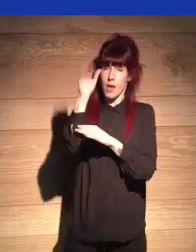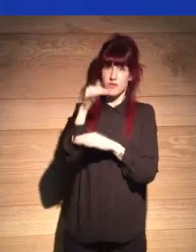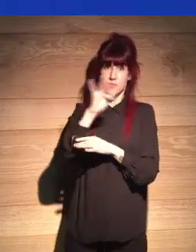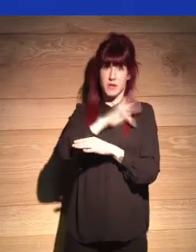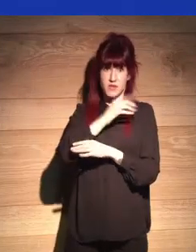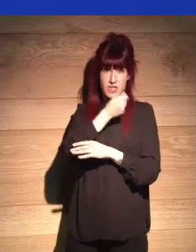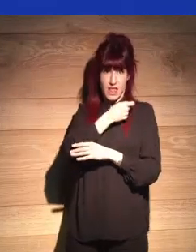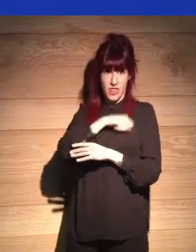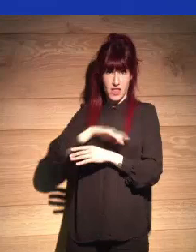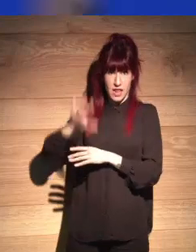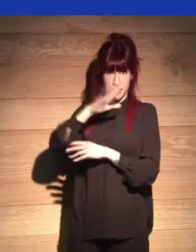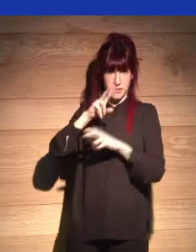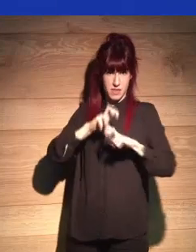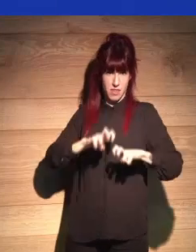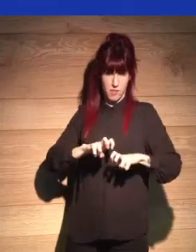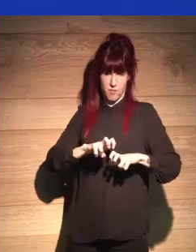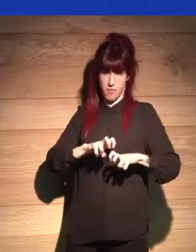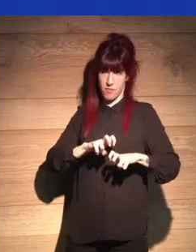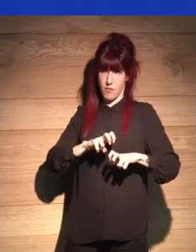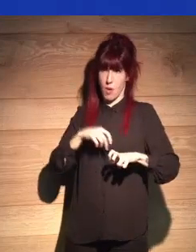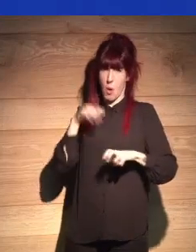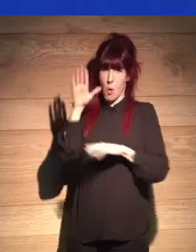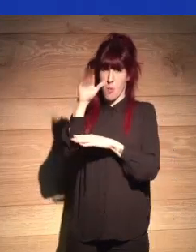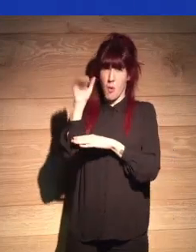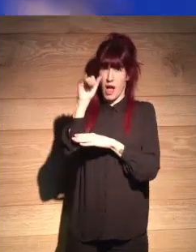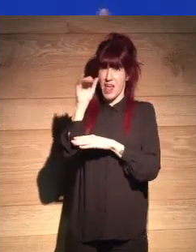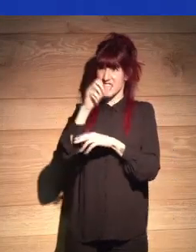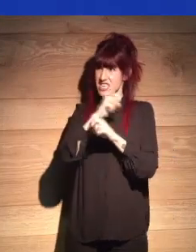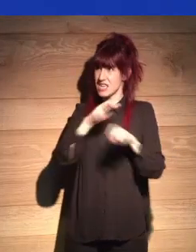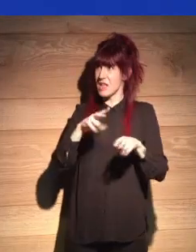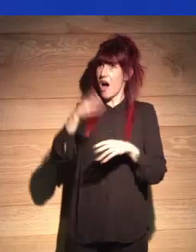called the National Prizes for Research.